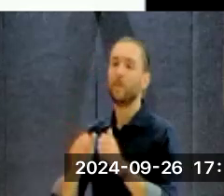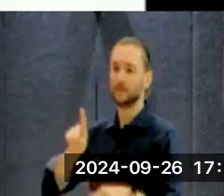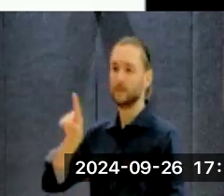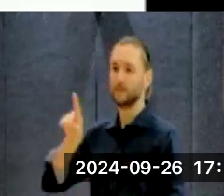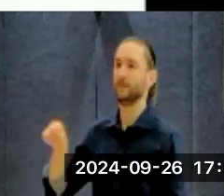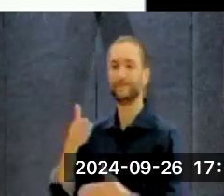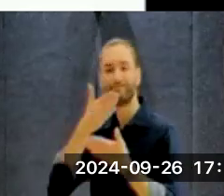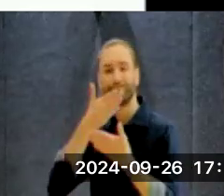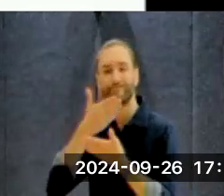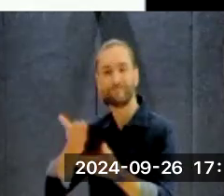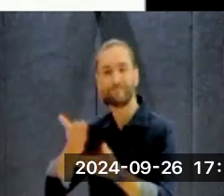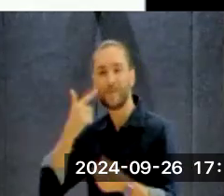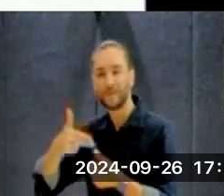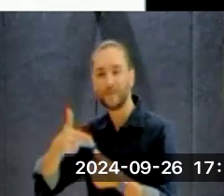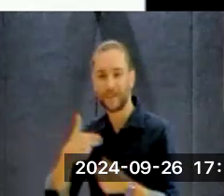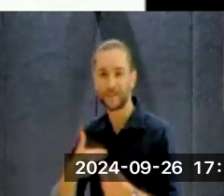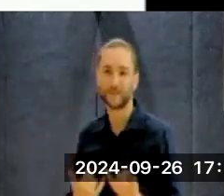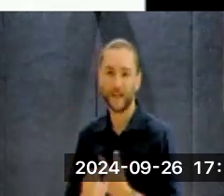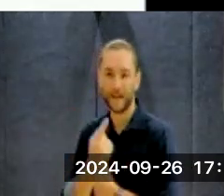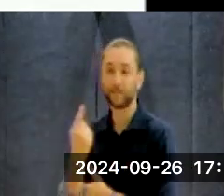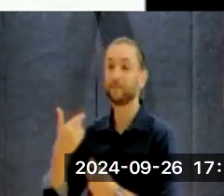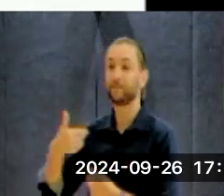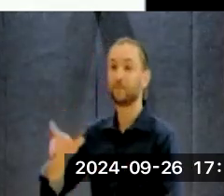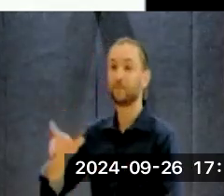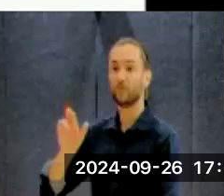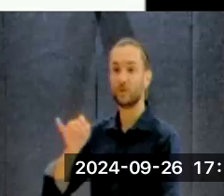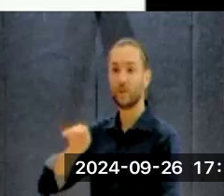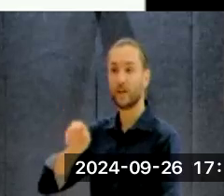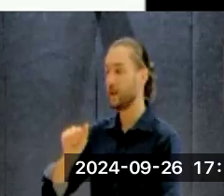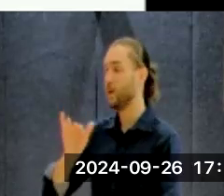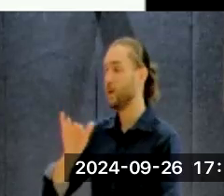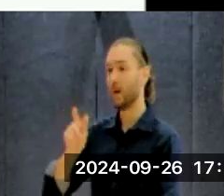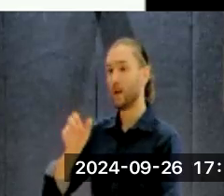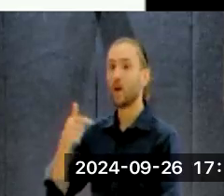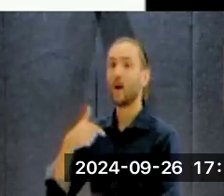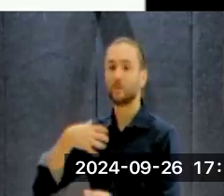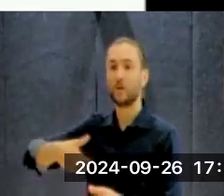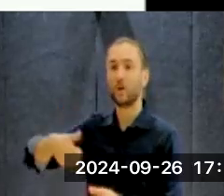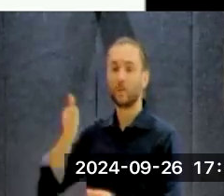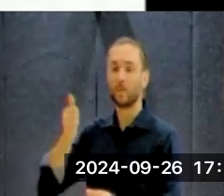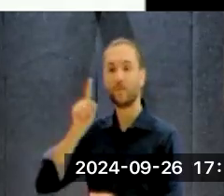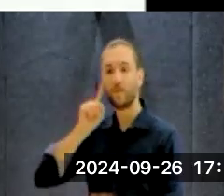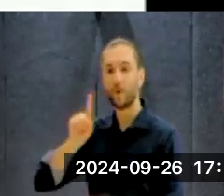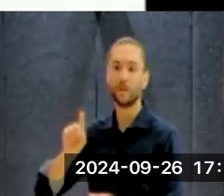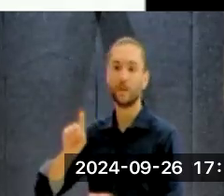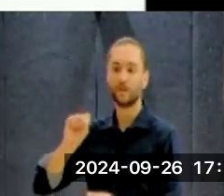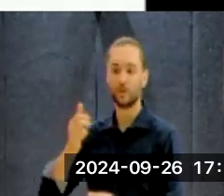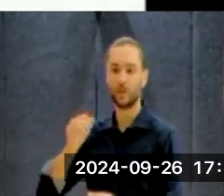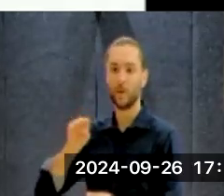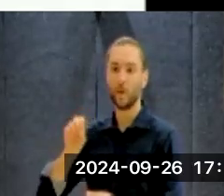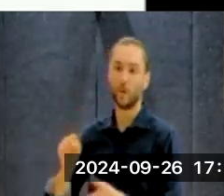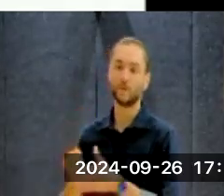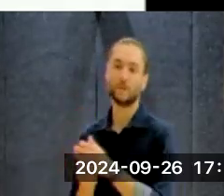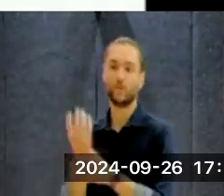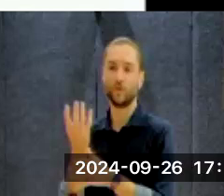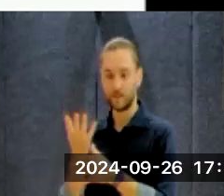today. My name is Regina Cuellar, and again, I'm the chairwoman of the Shingle Springs Band of Miwok Indians. I'm also a seated commissioner